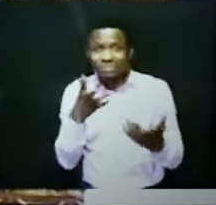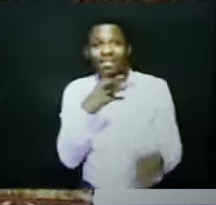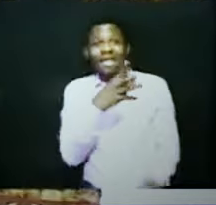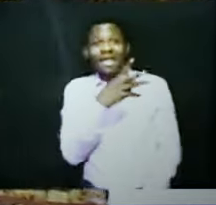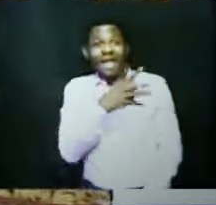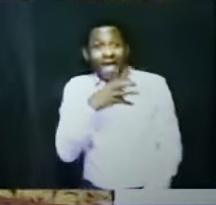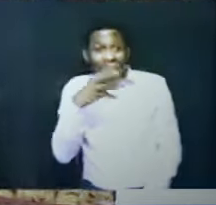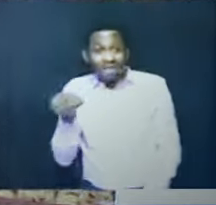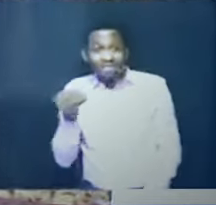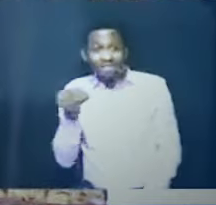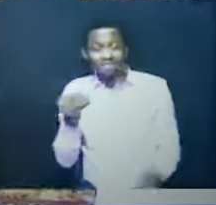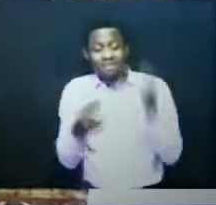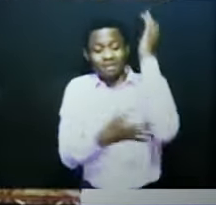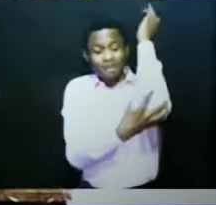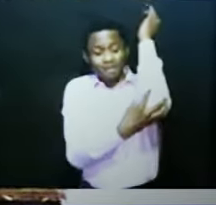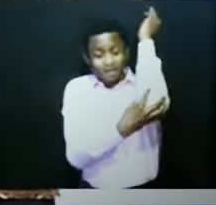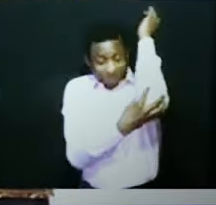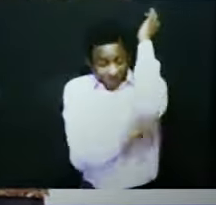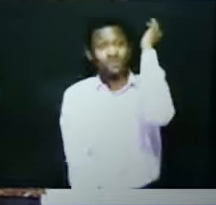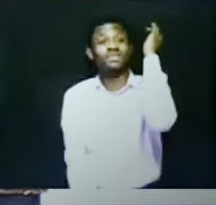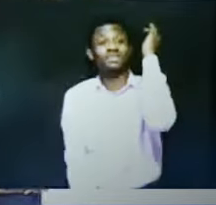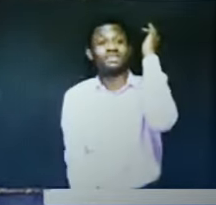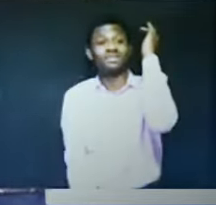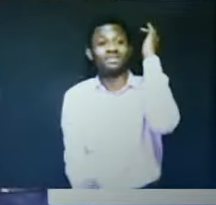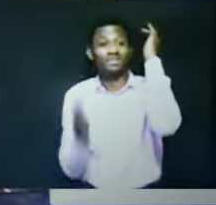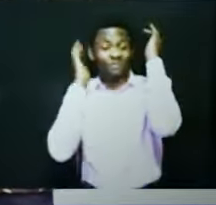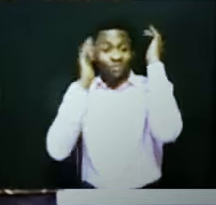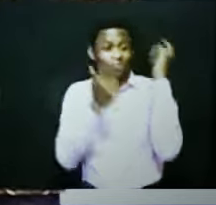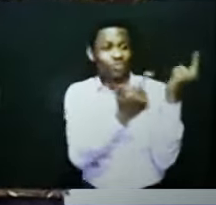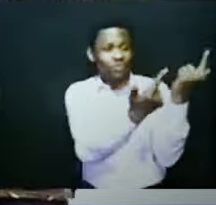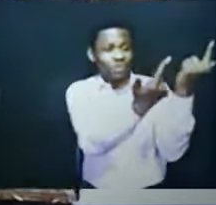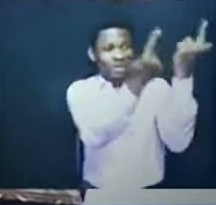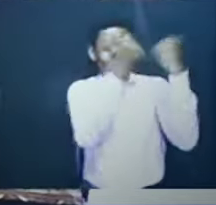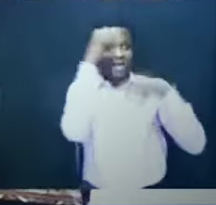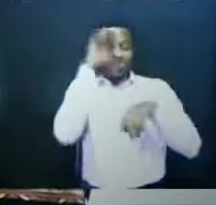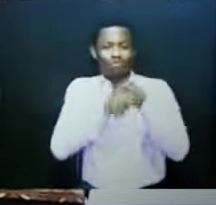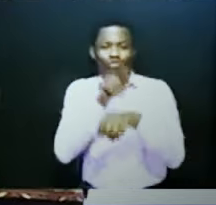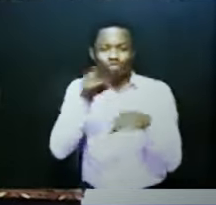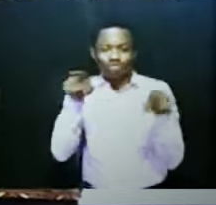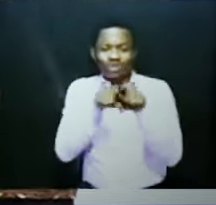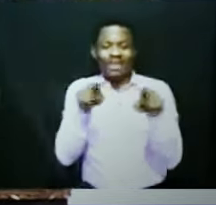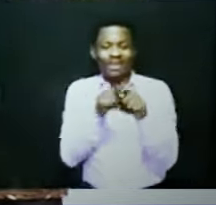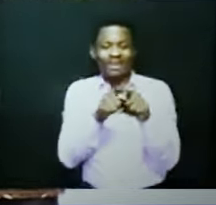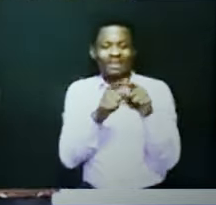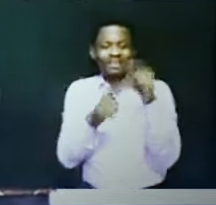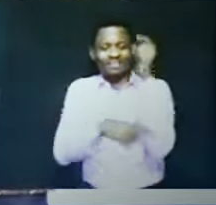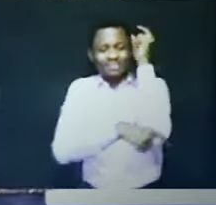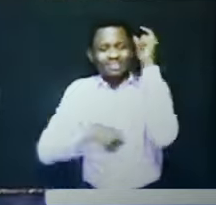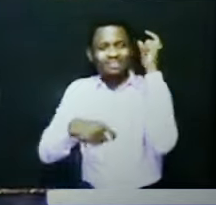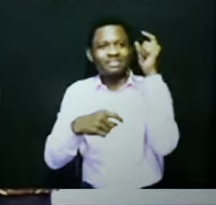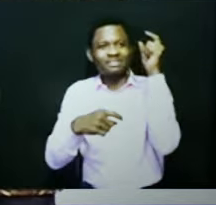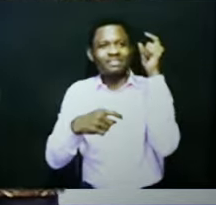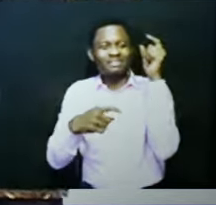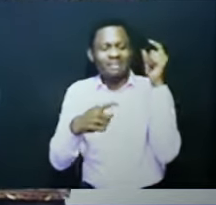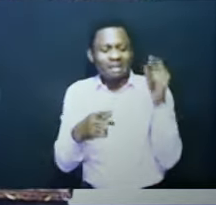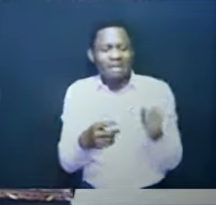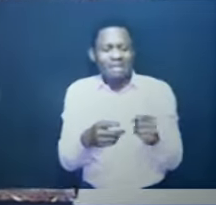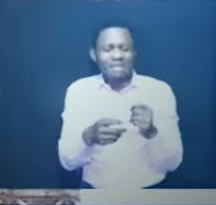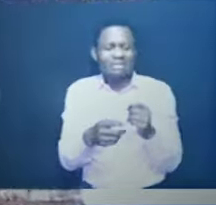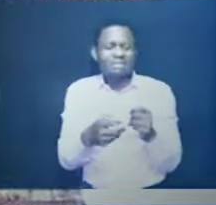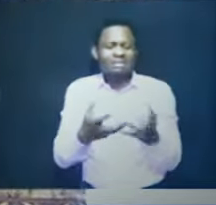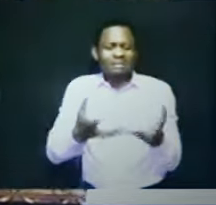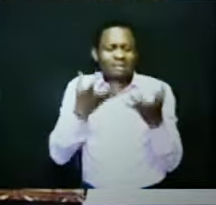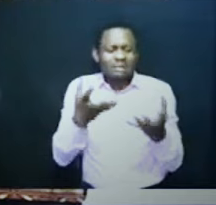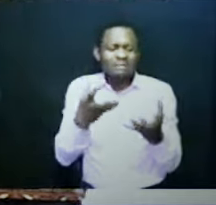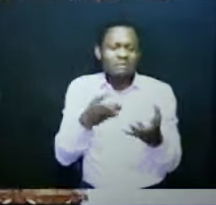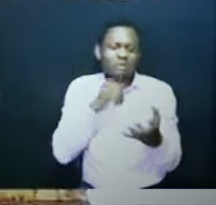and poverty will come on you like a thief and scarcity like an armed man